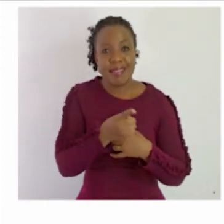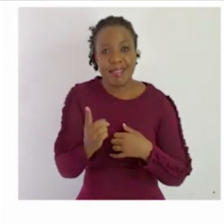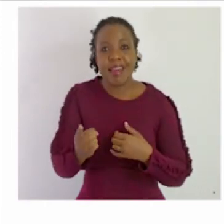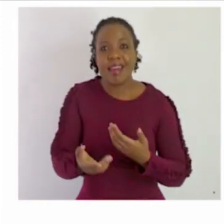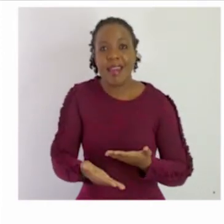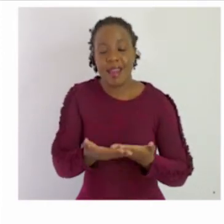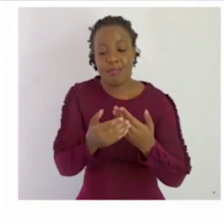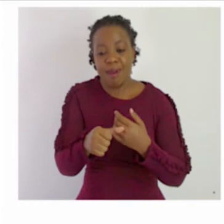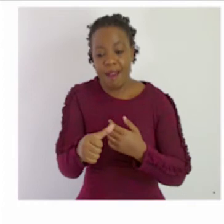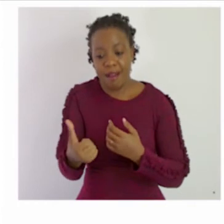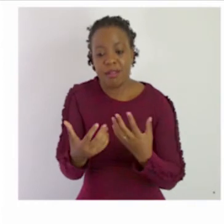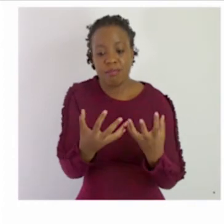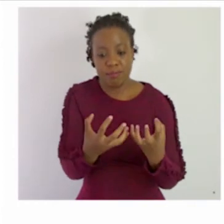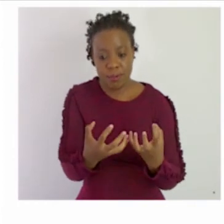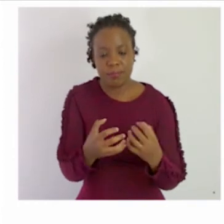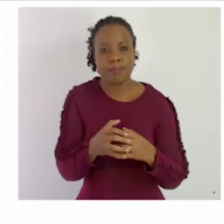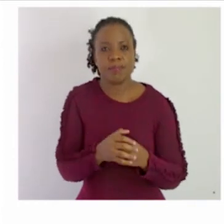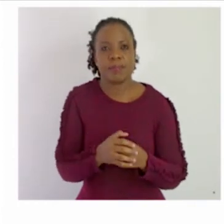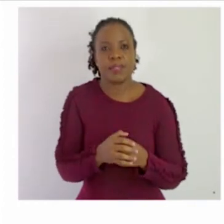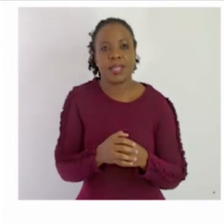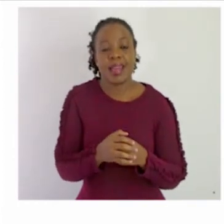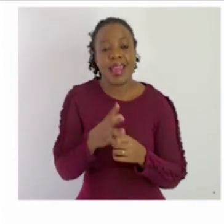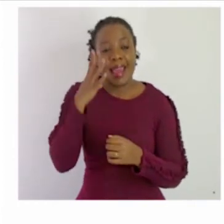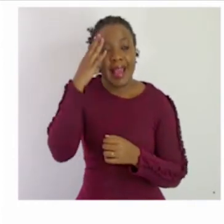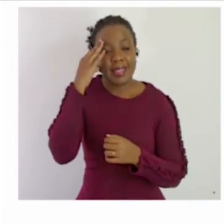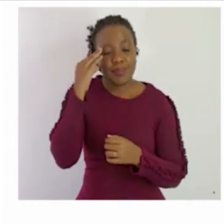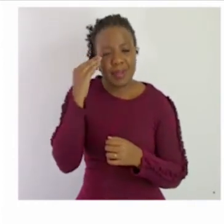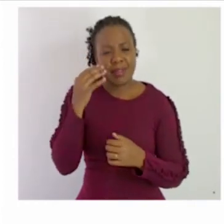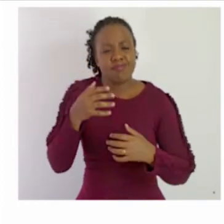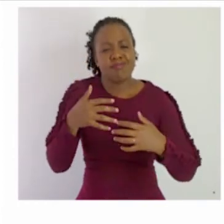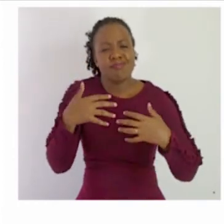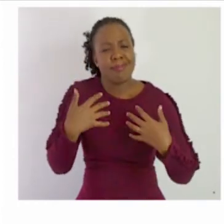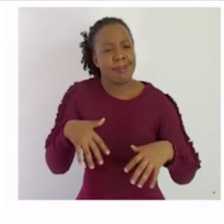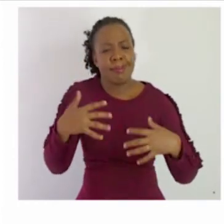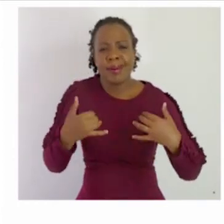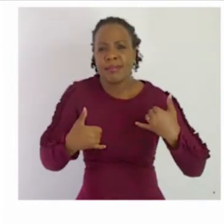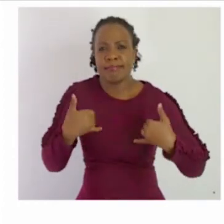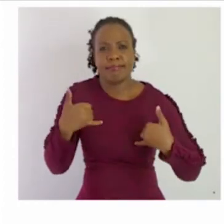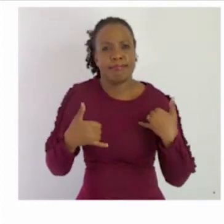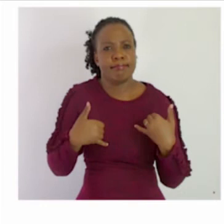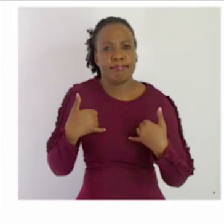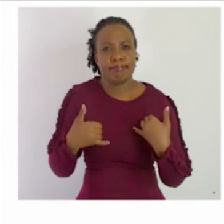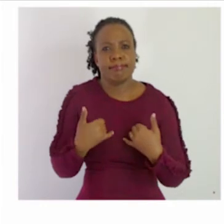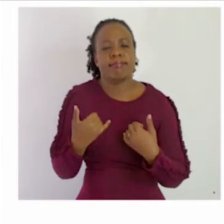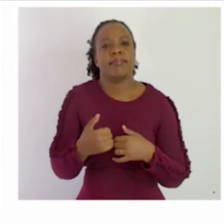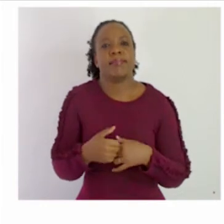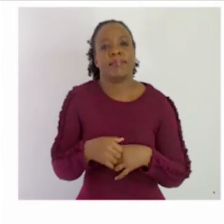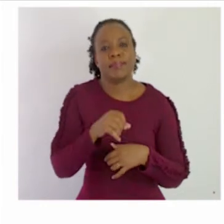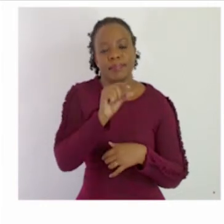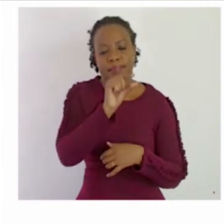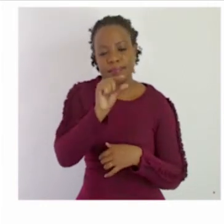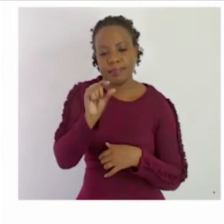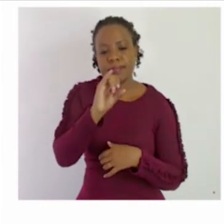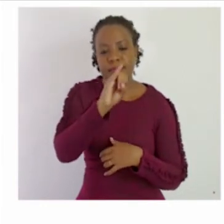They experienced extreme joy when they helped others in need. Joy is our